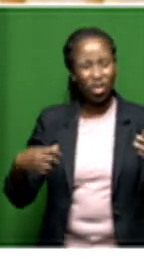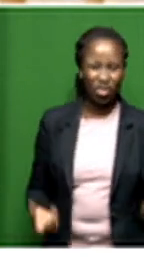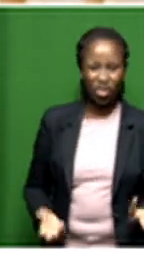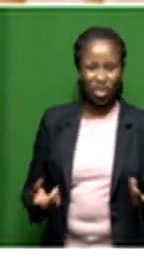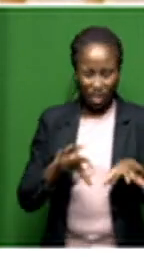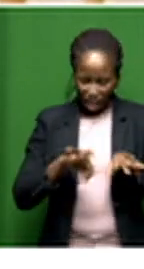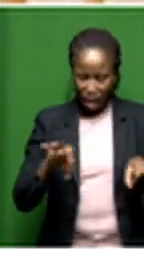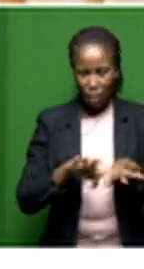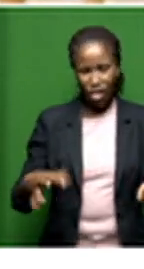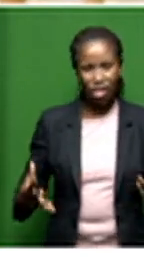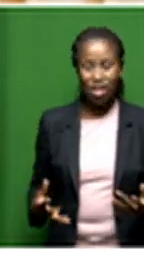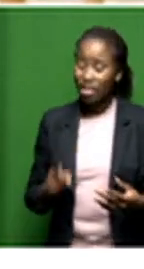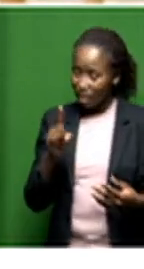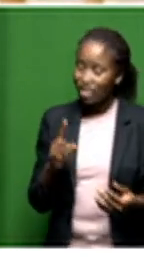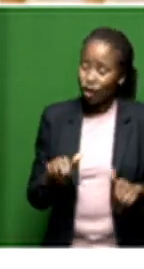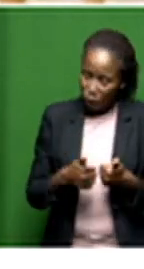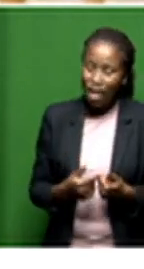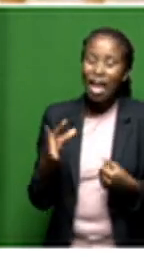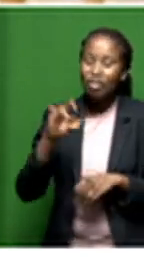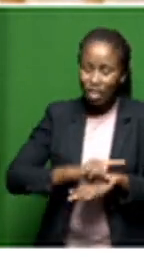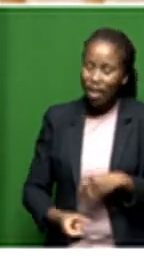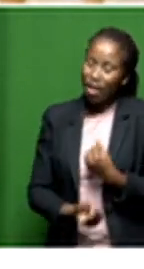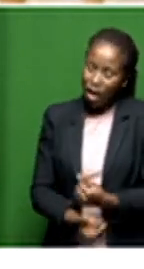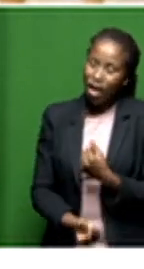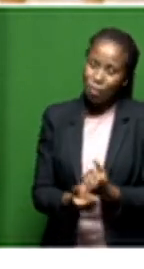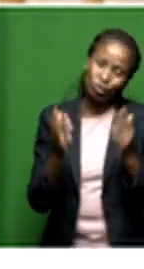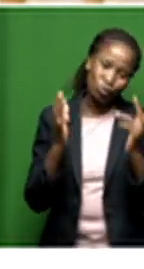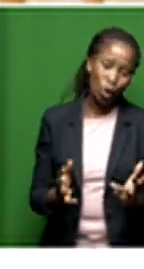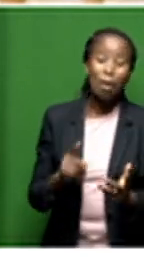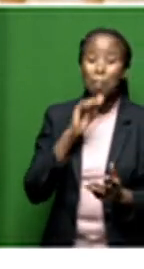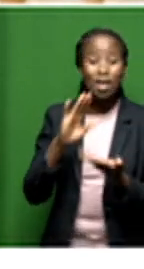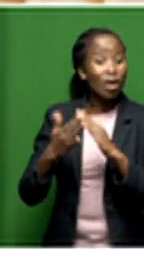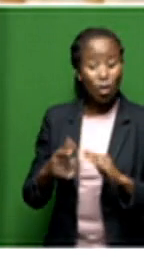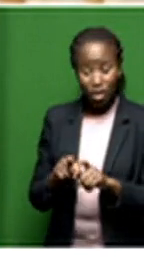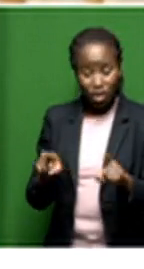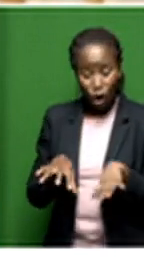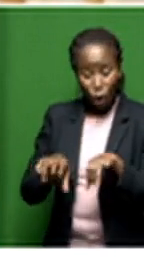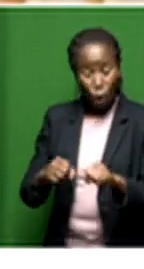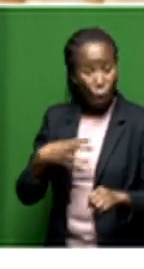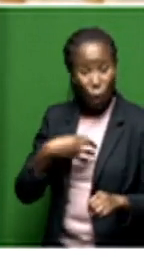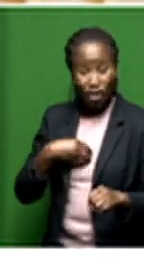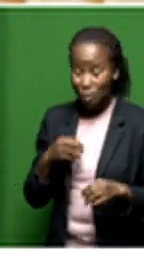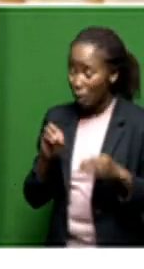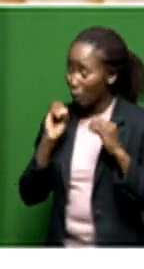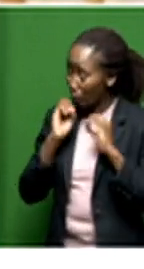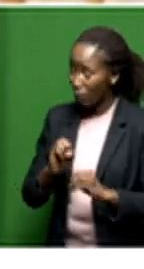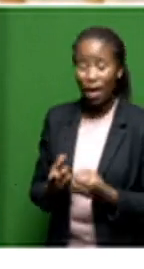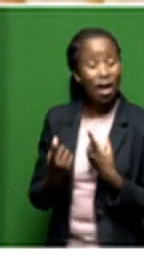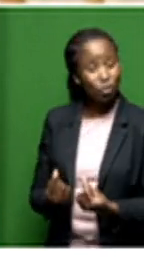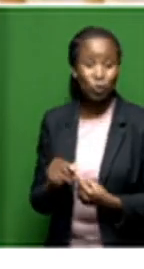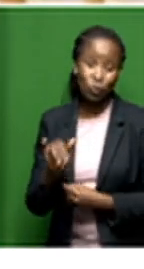steal cables. And this is an ongoing challenge. So the whole community ownership of everything we do is critical. And it must